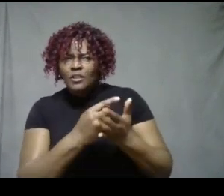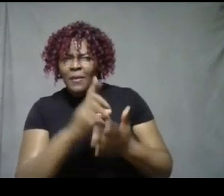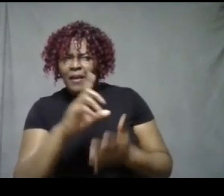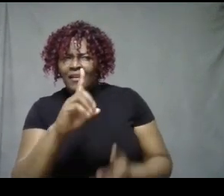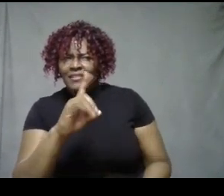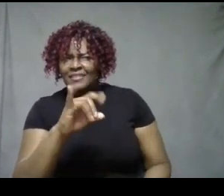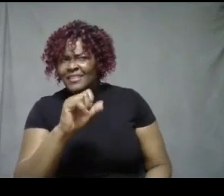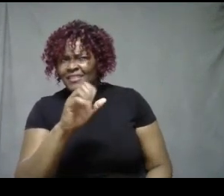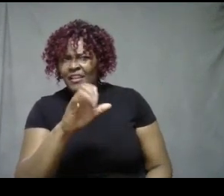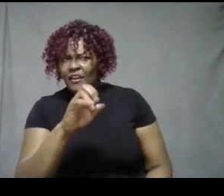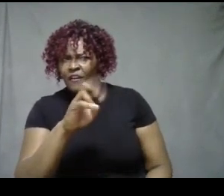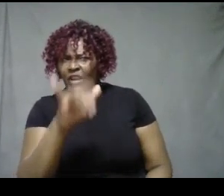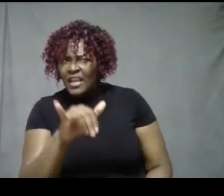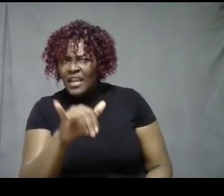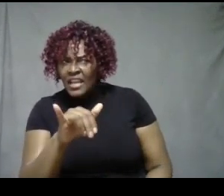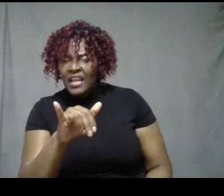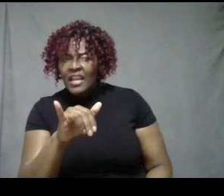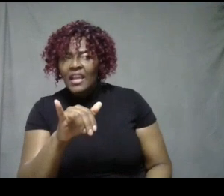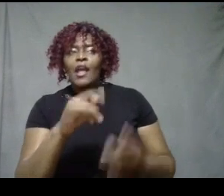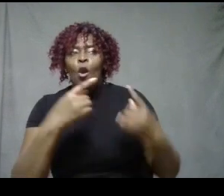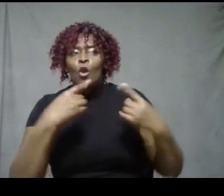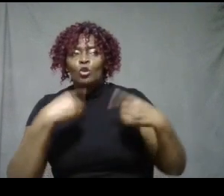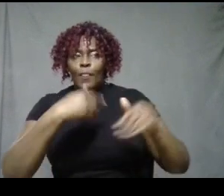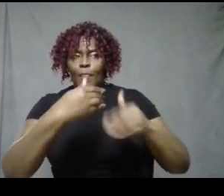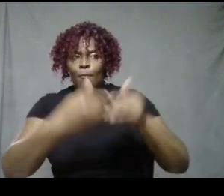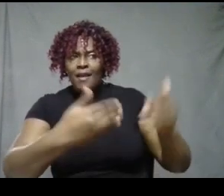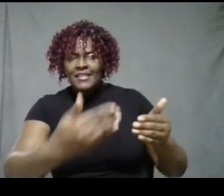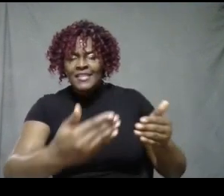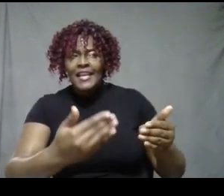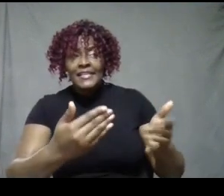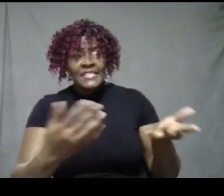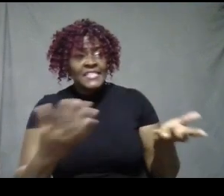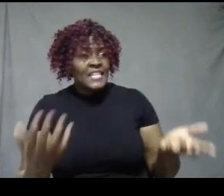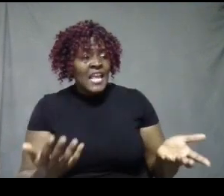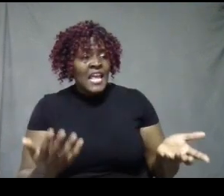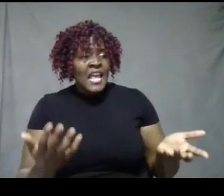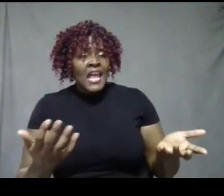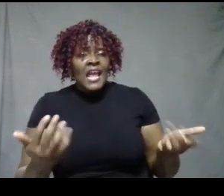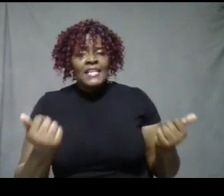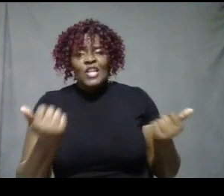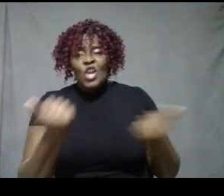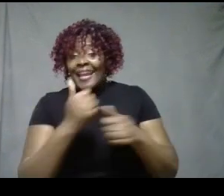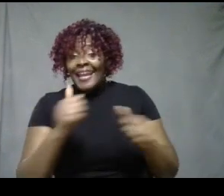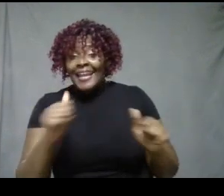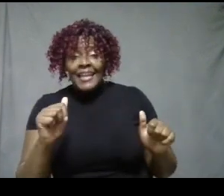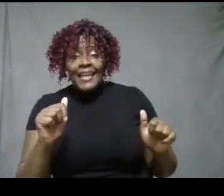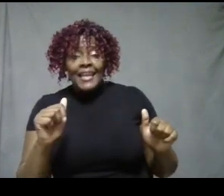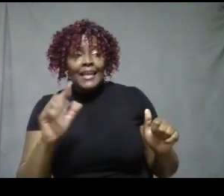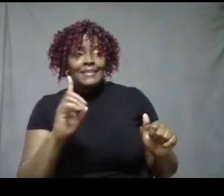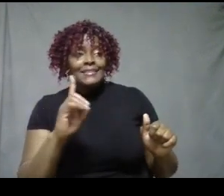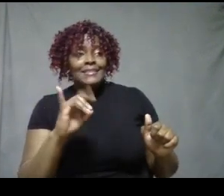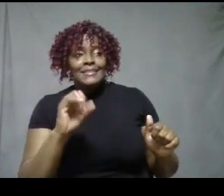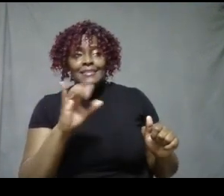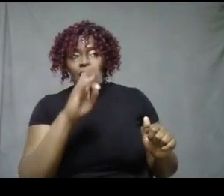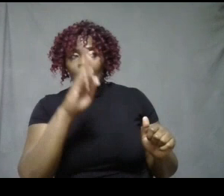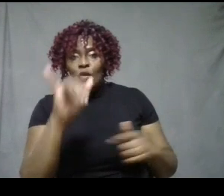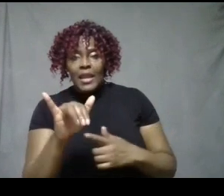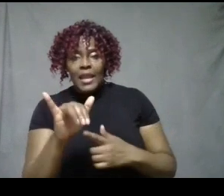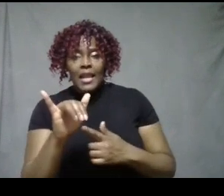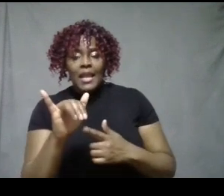that you did through the process. Was there any discovery that